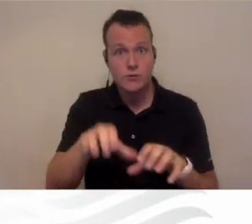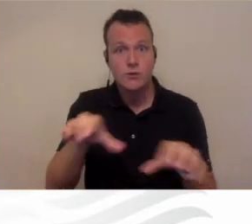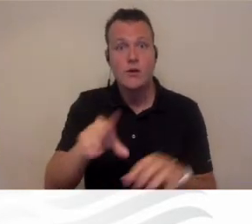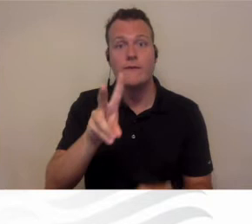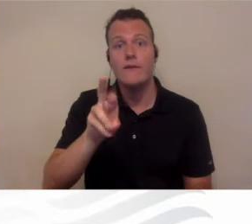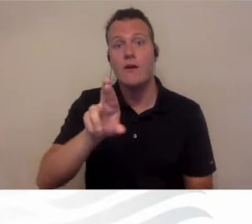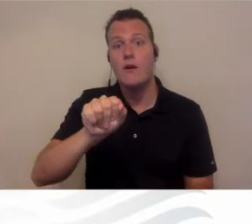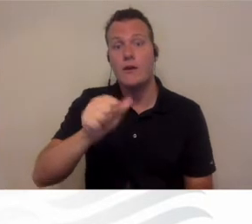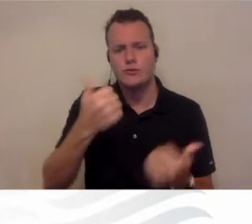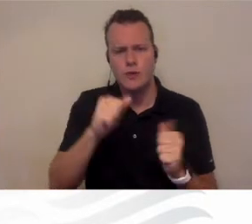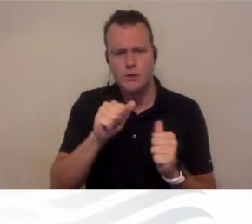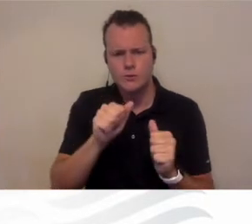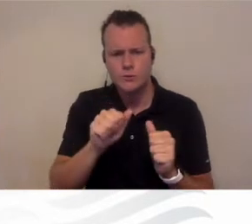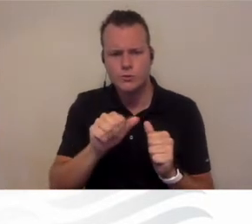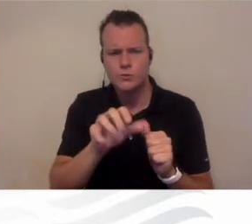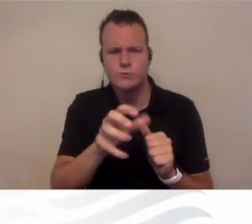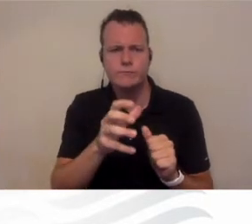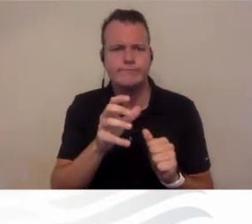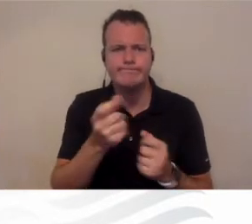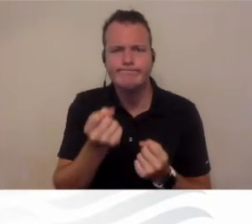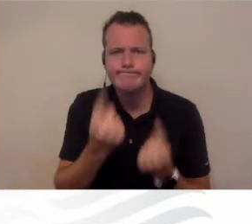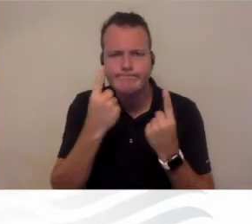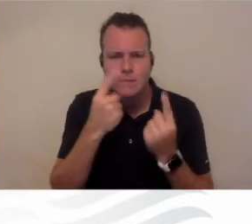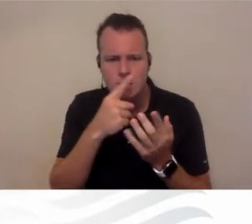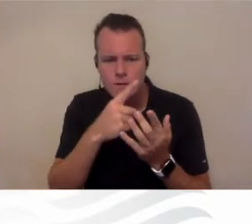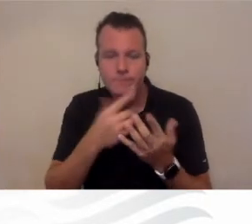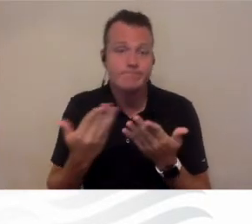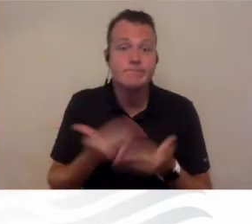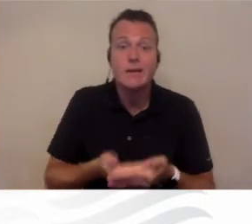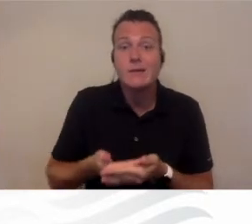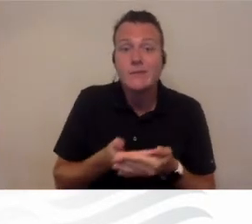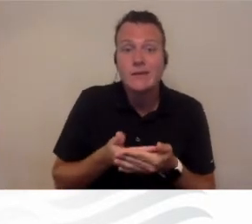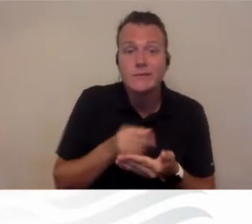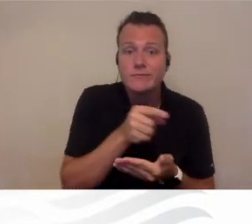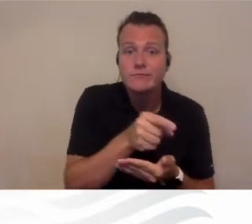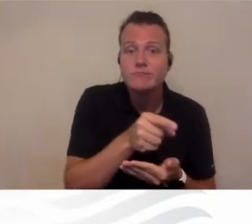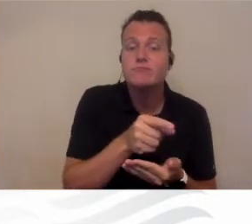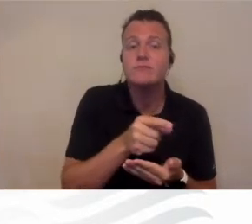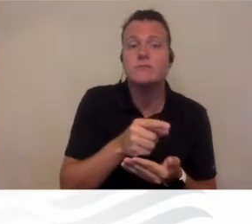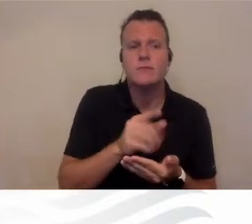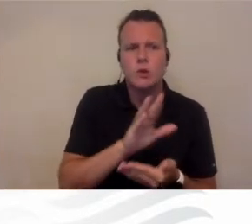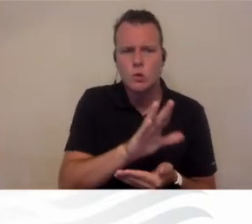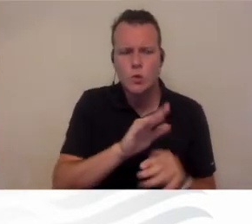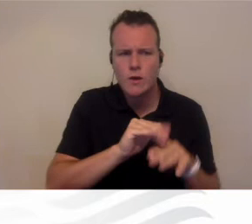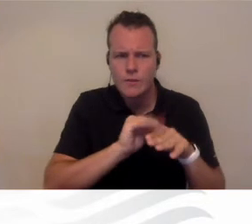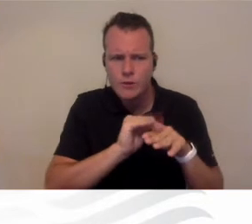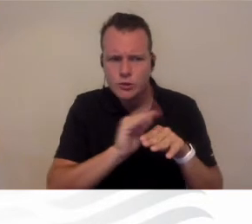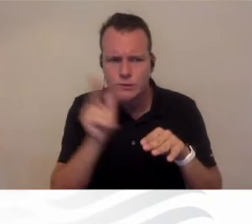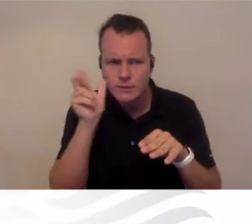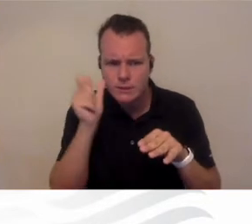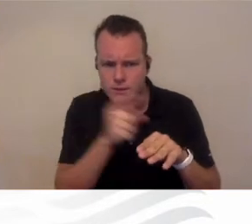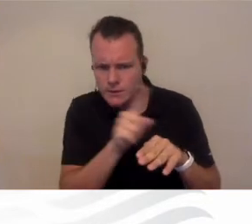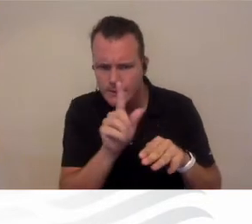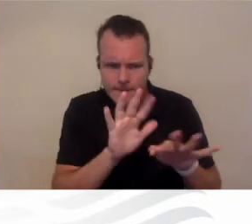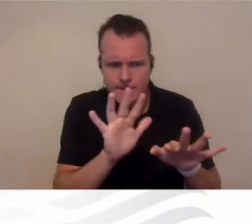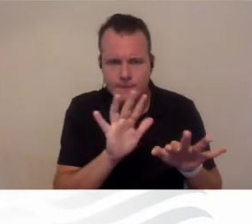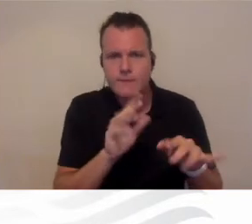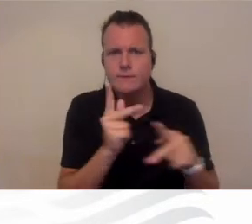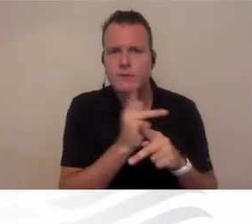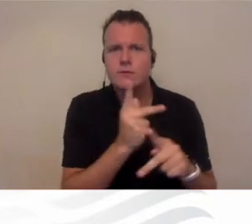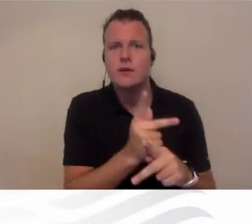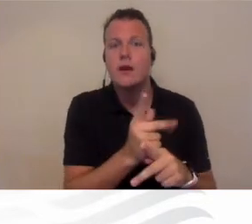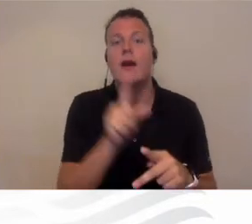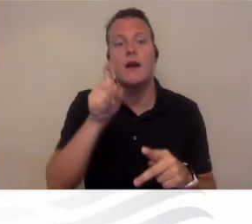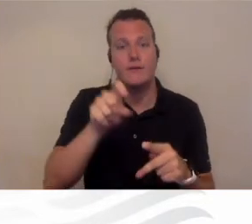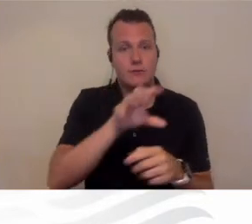what let's say a baby, where their thresholds could be, then it has to include